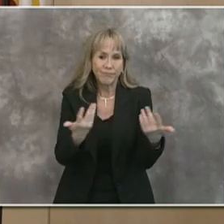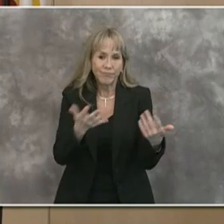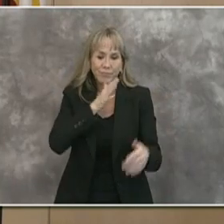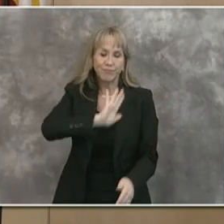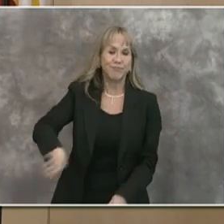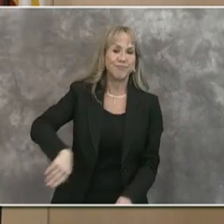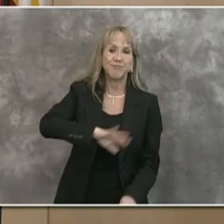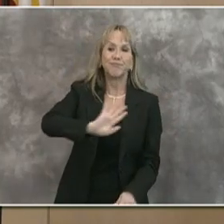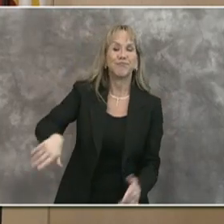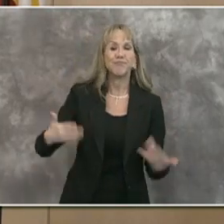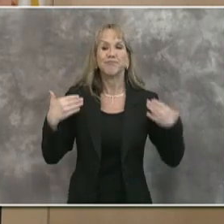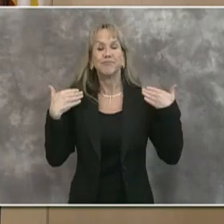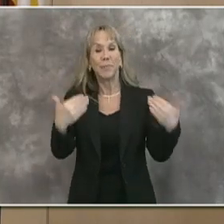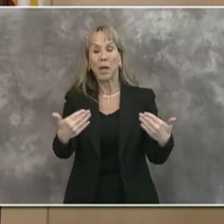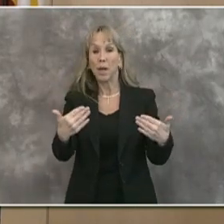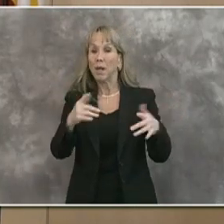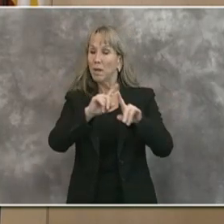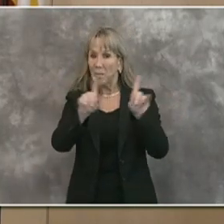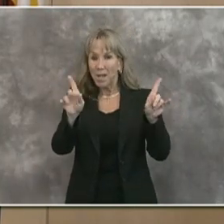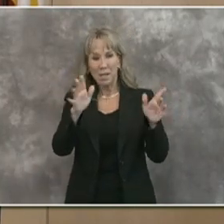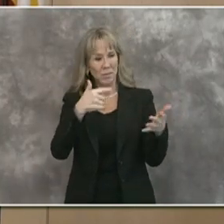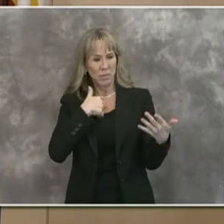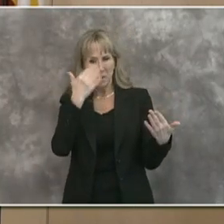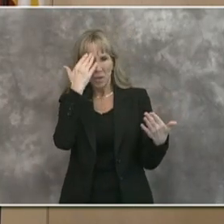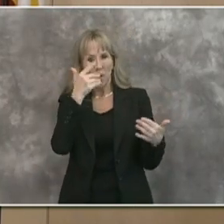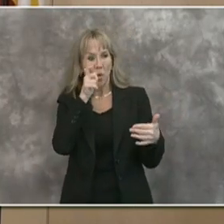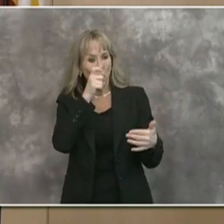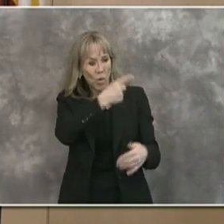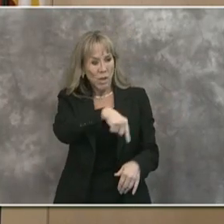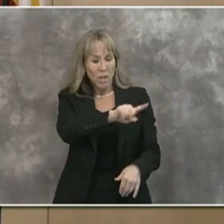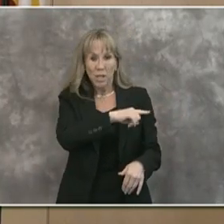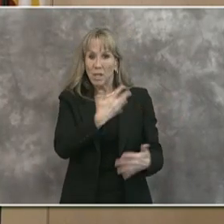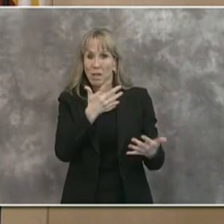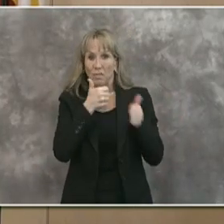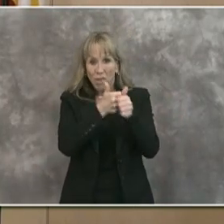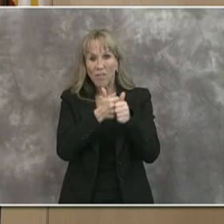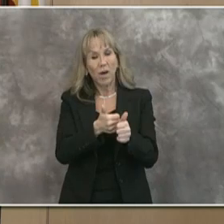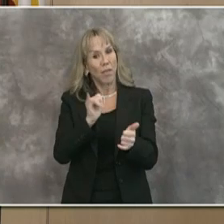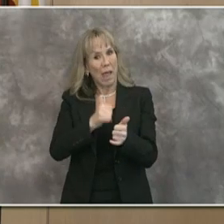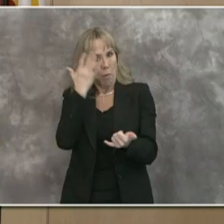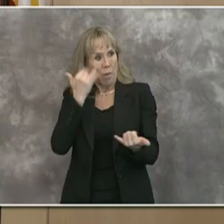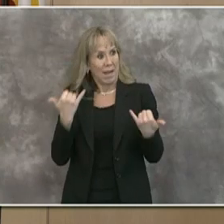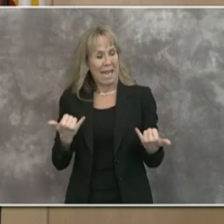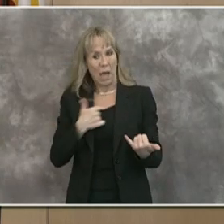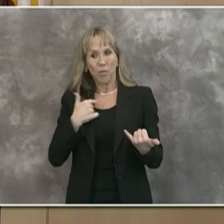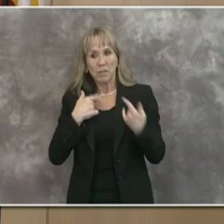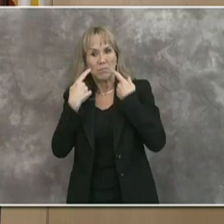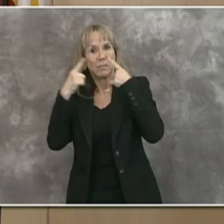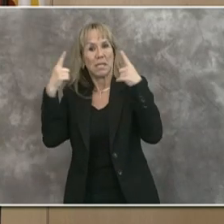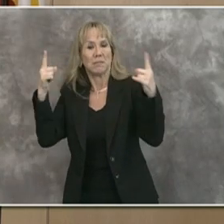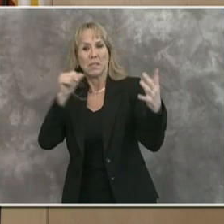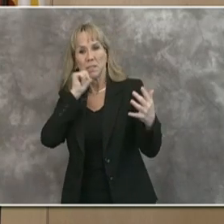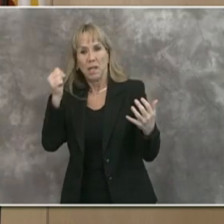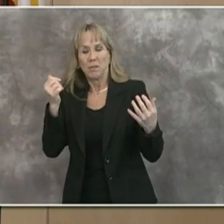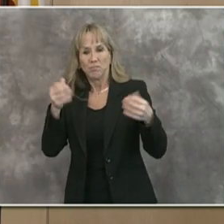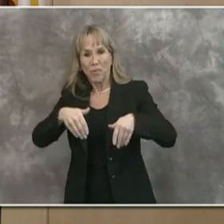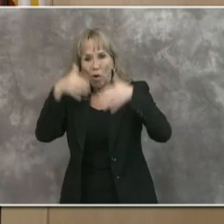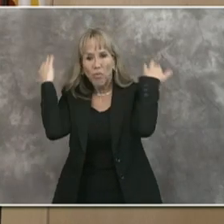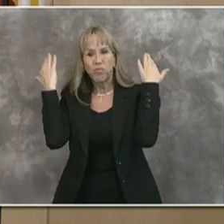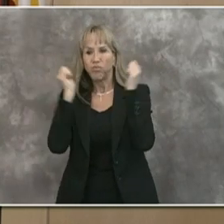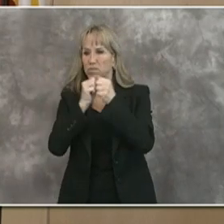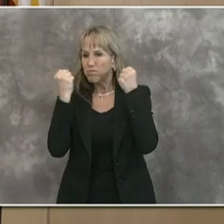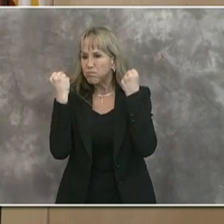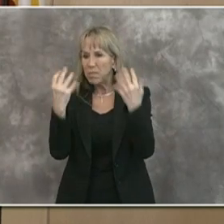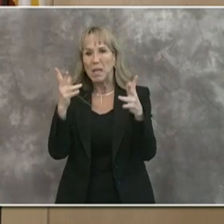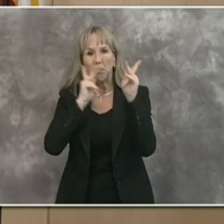realize that people adhering to our orders have gotten us to where we are today. So we have confidence